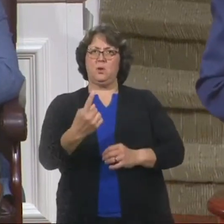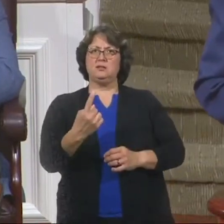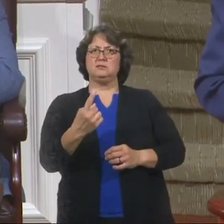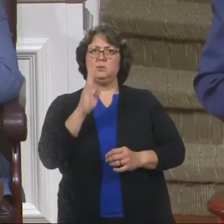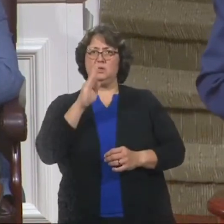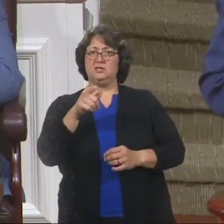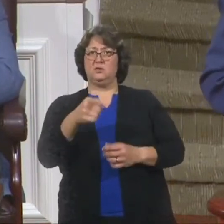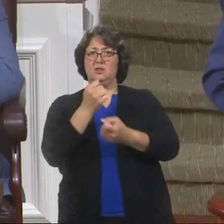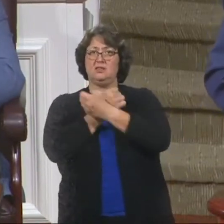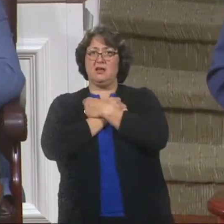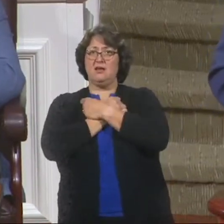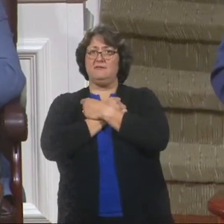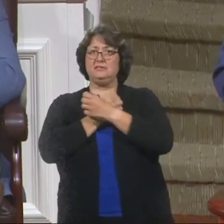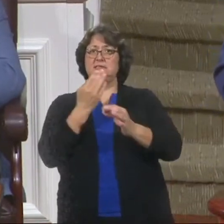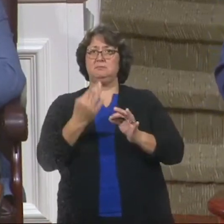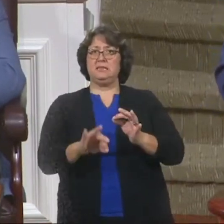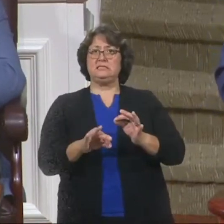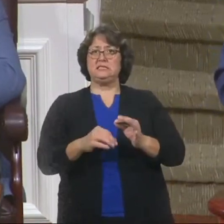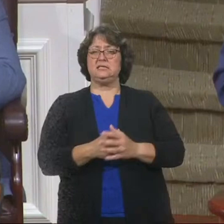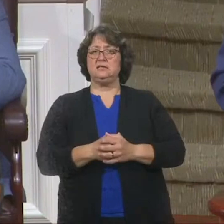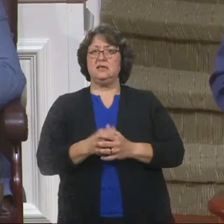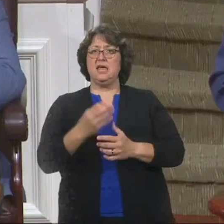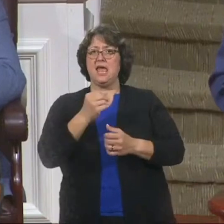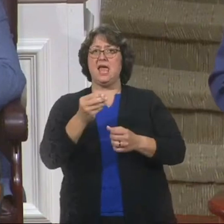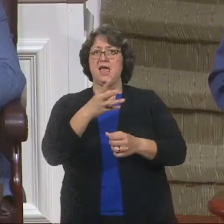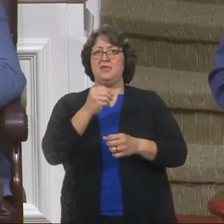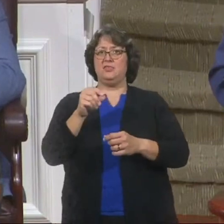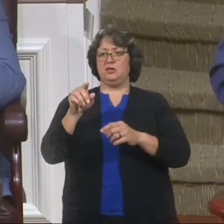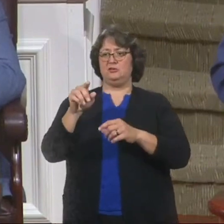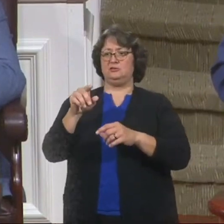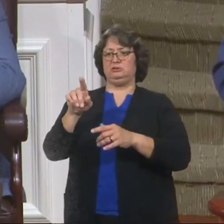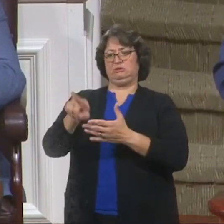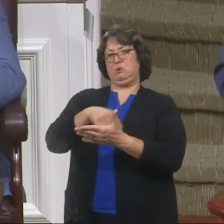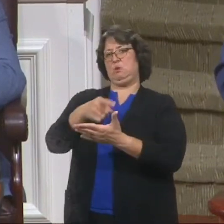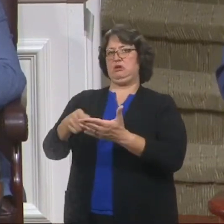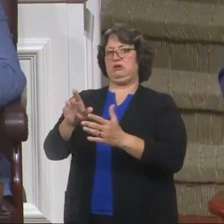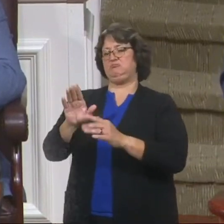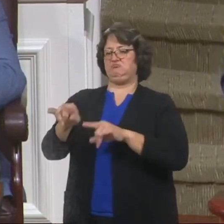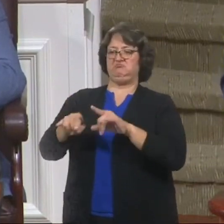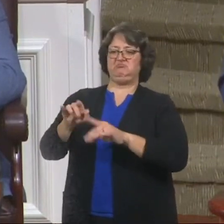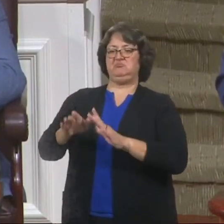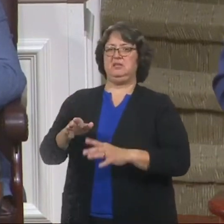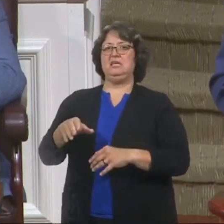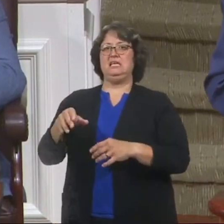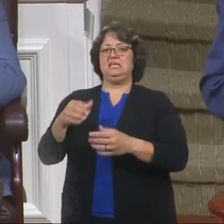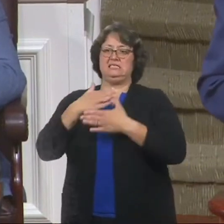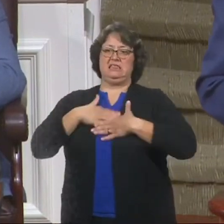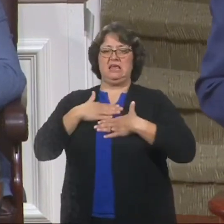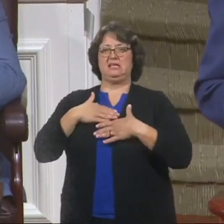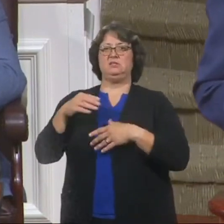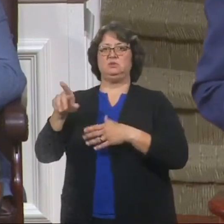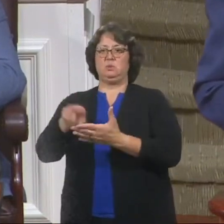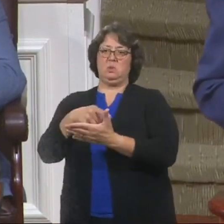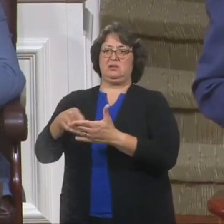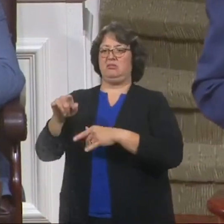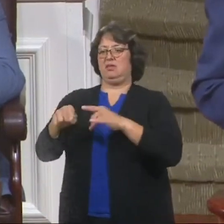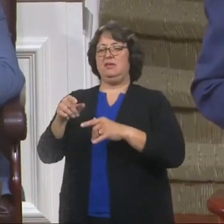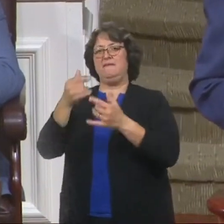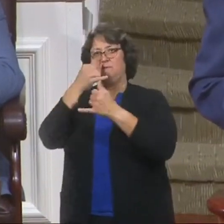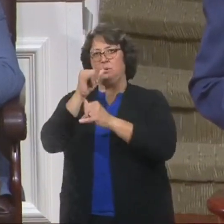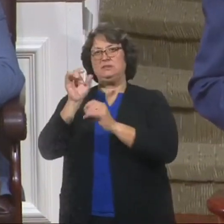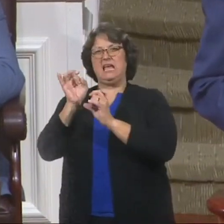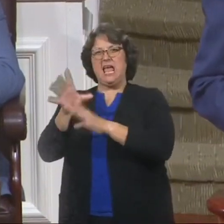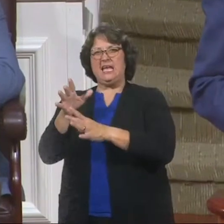ones, will ye love simplicity, and the scorners delight in the scorning, and fools hate knowledge? So he